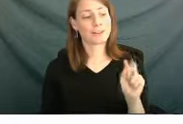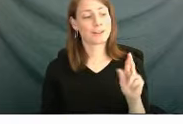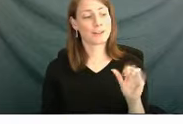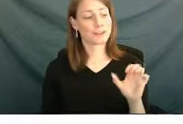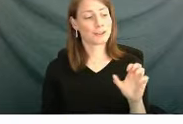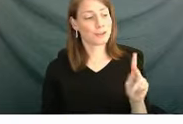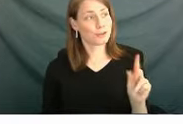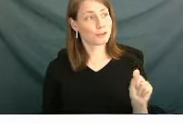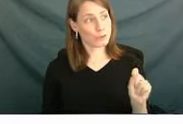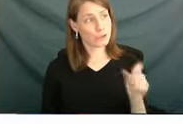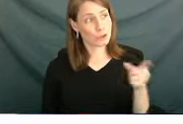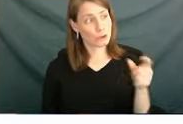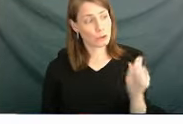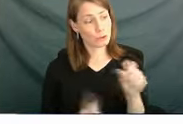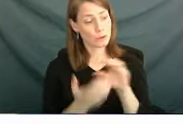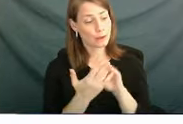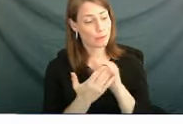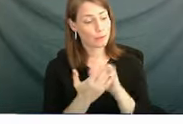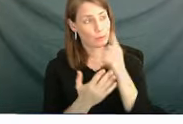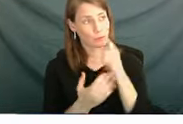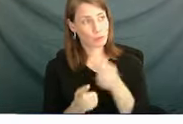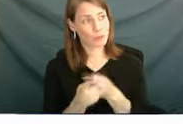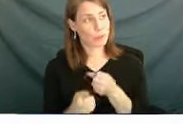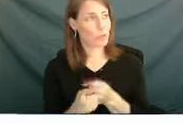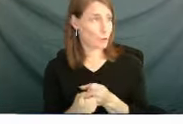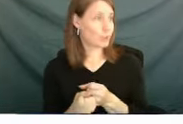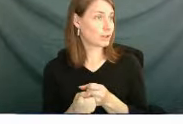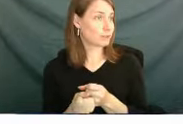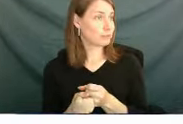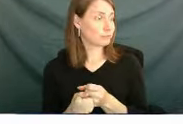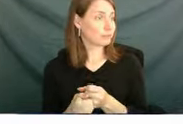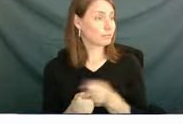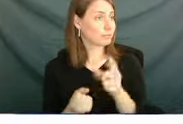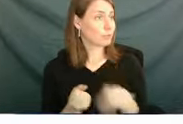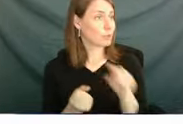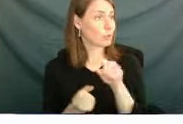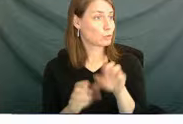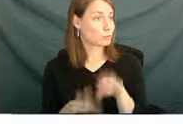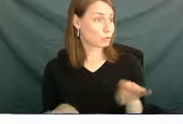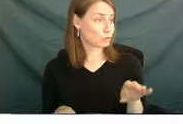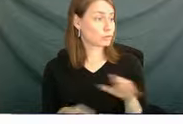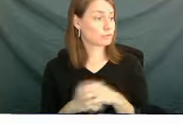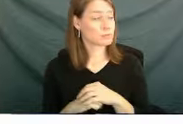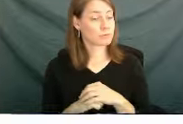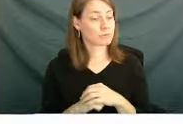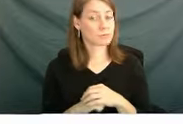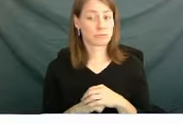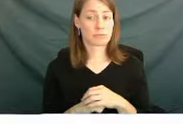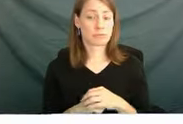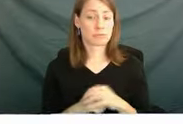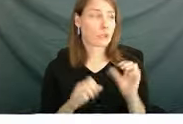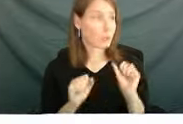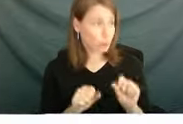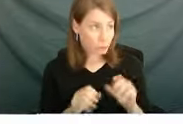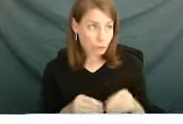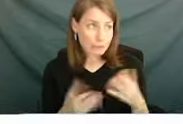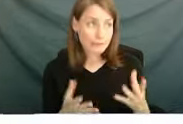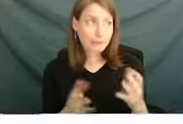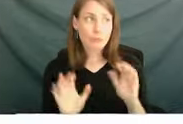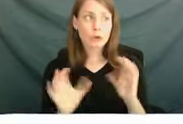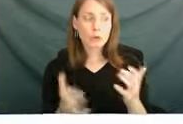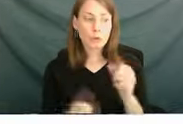understand right away. We could give them some group work to do so they can work at their own speed, and we can give